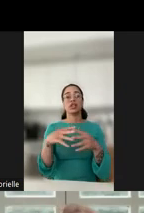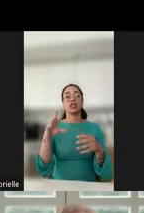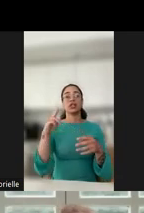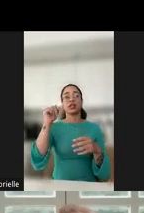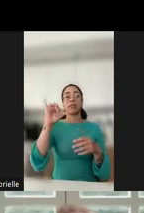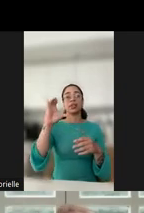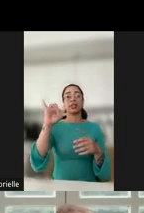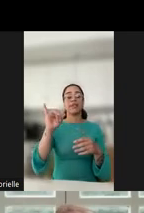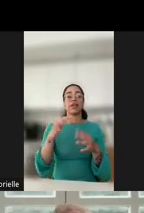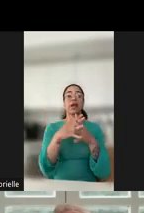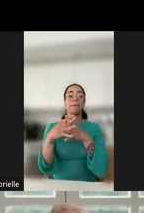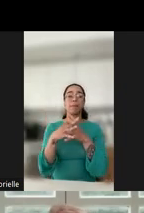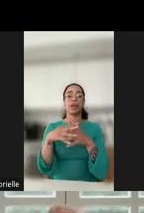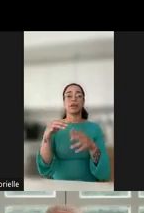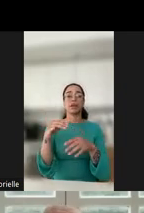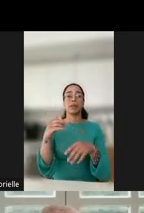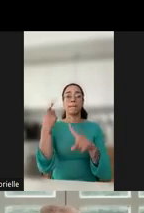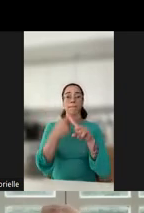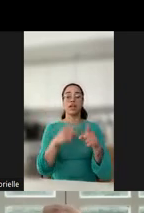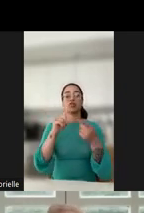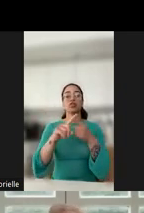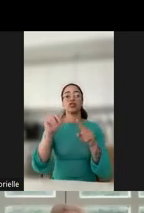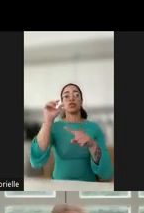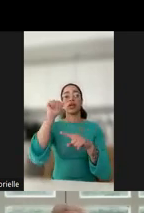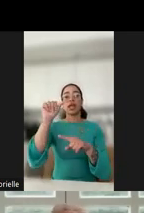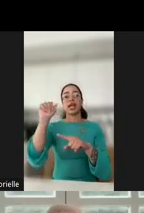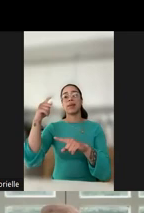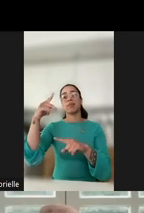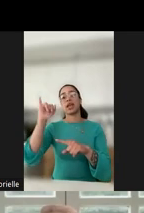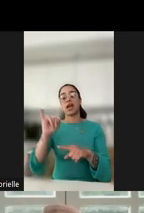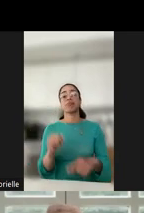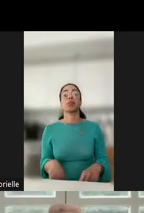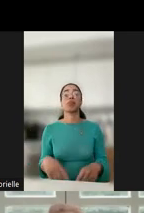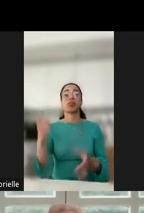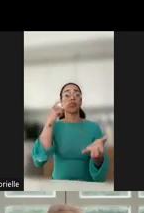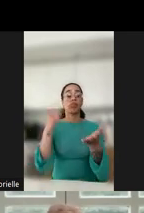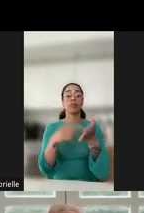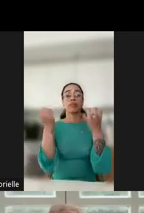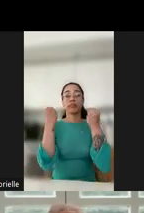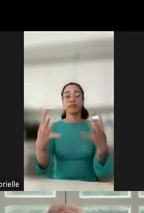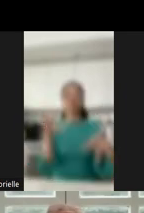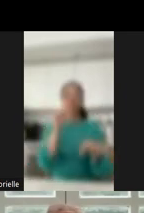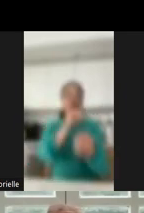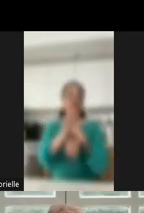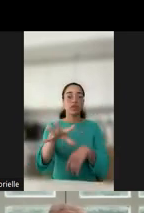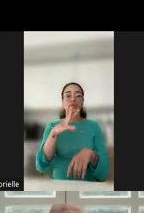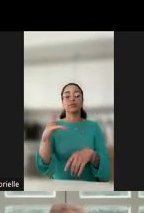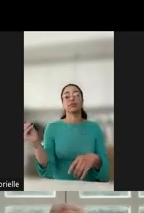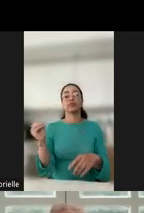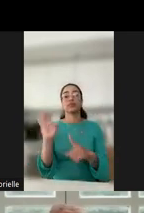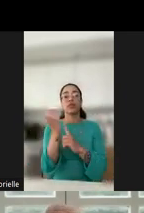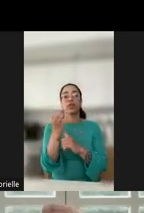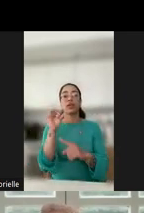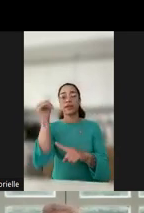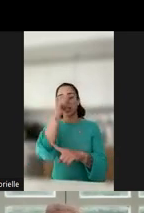Month, recognizing many contributions and influence of Asian Americans and Pacific Islander Americans